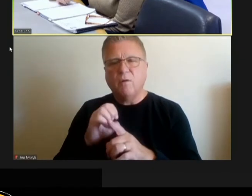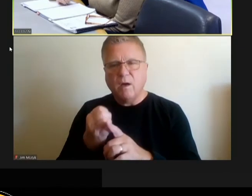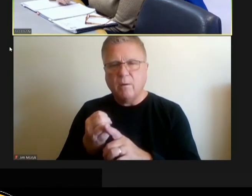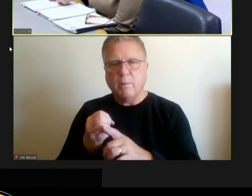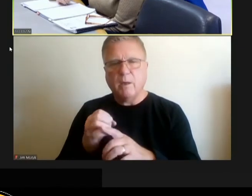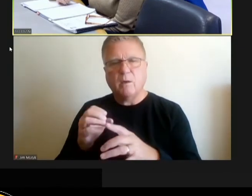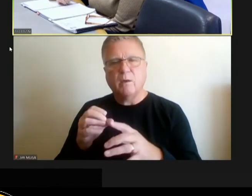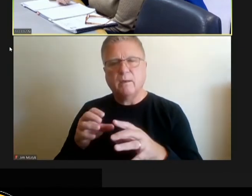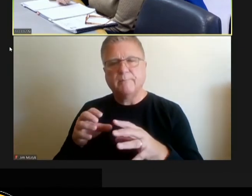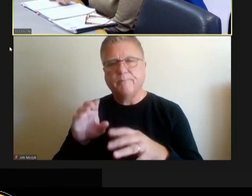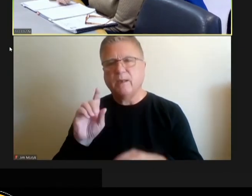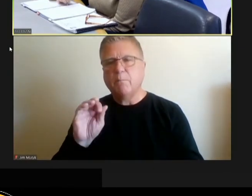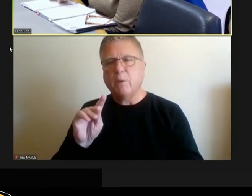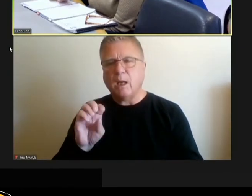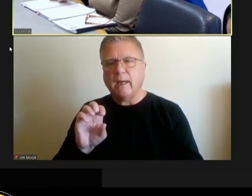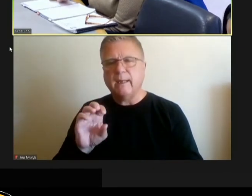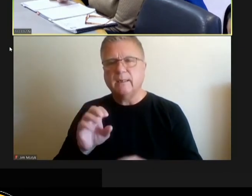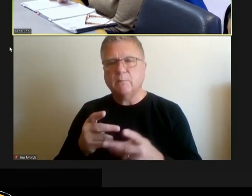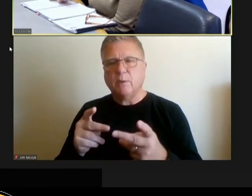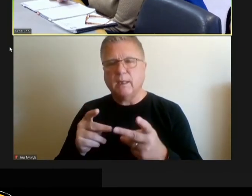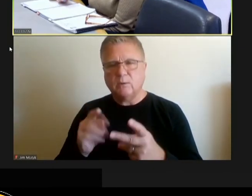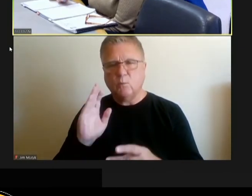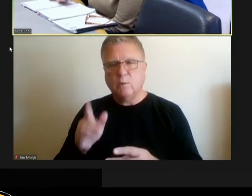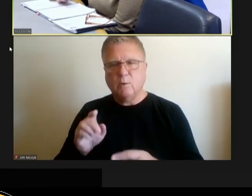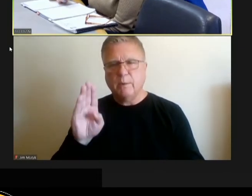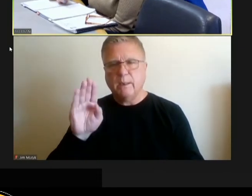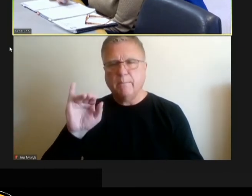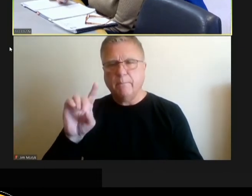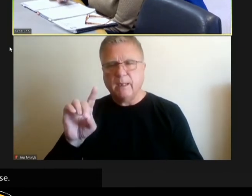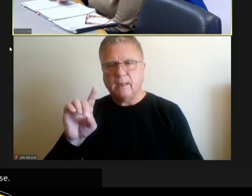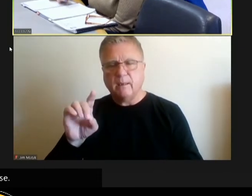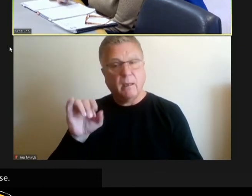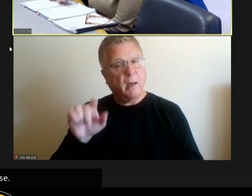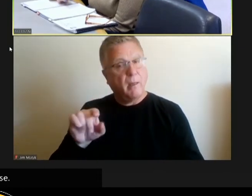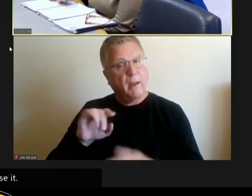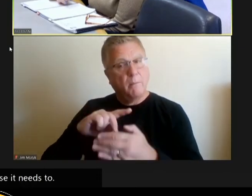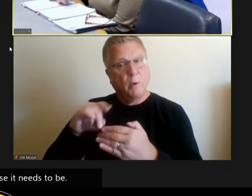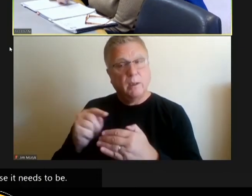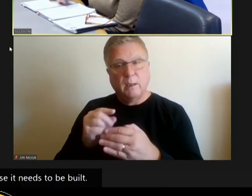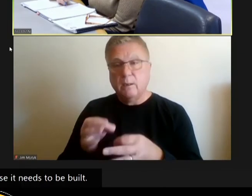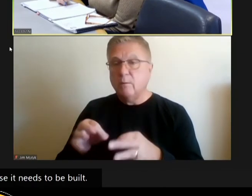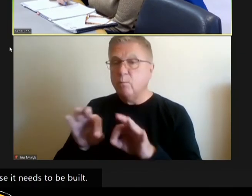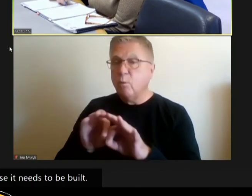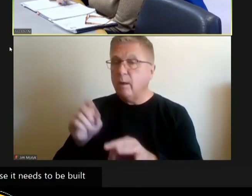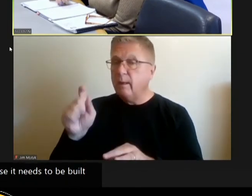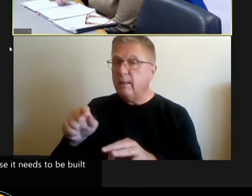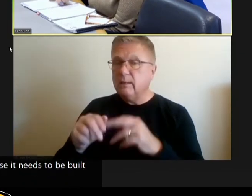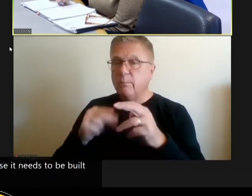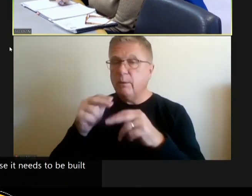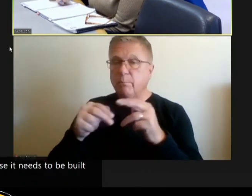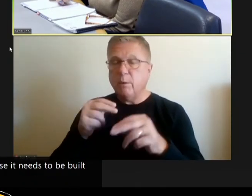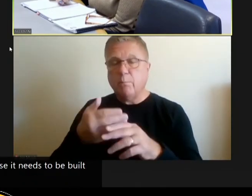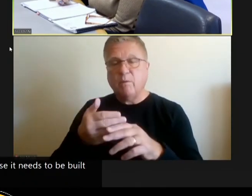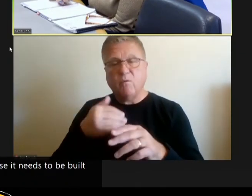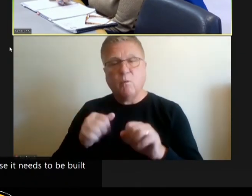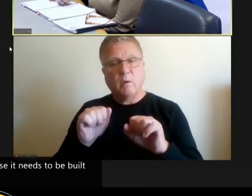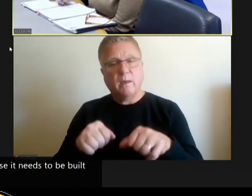will be bid. That project is important because it needs to be built before we can build